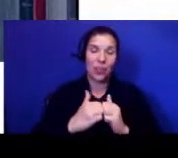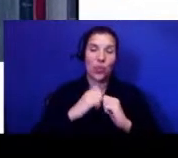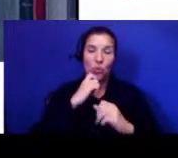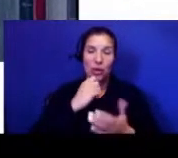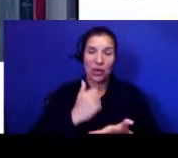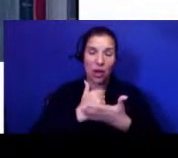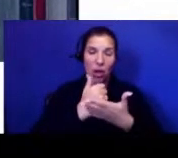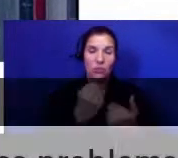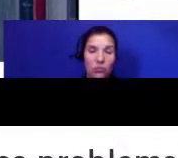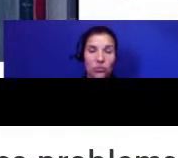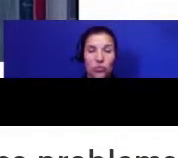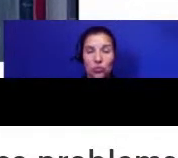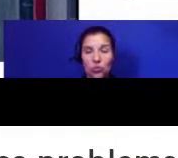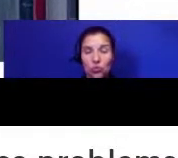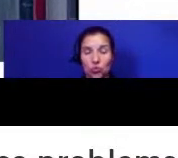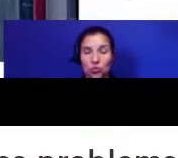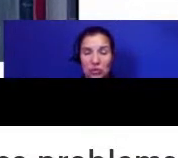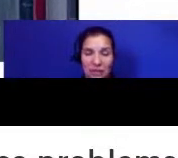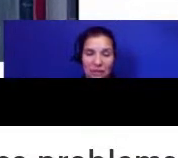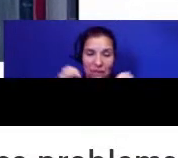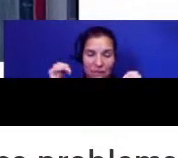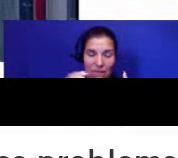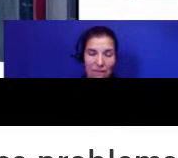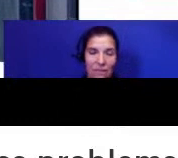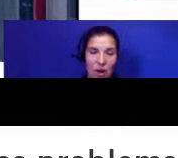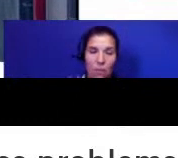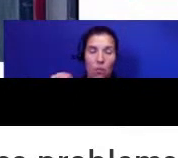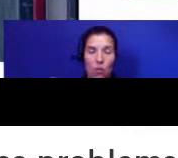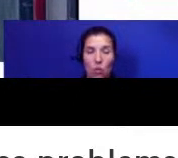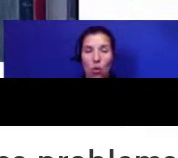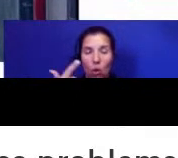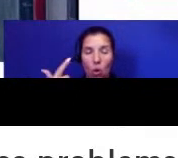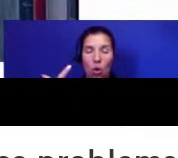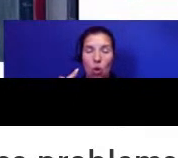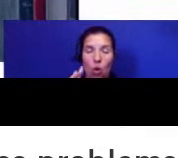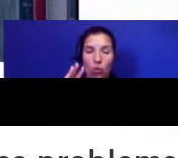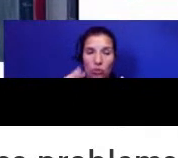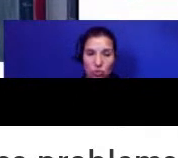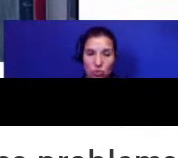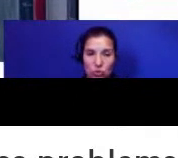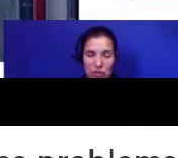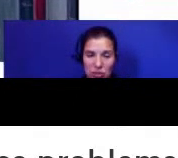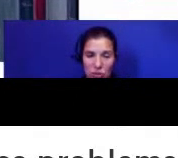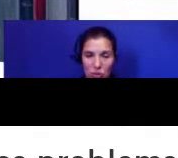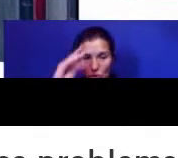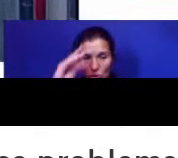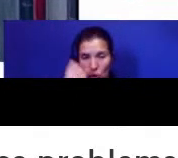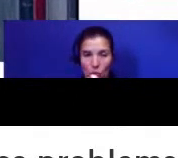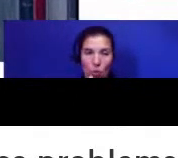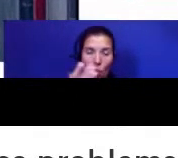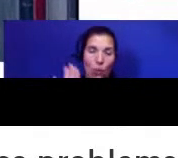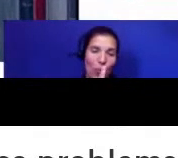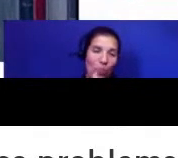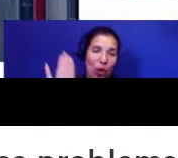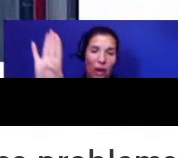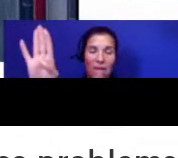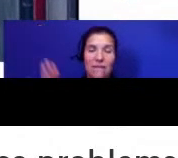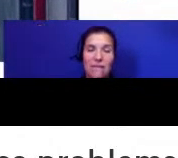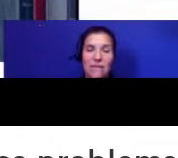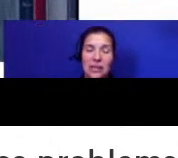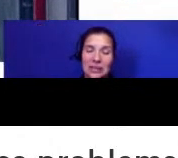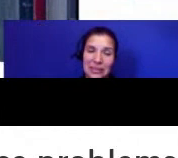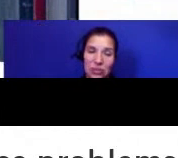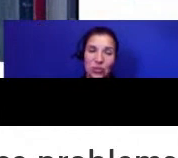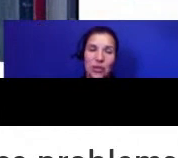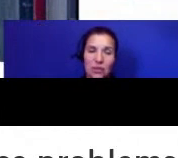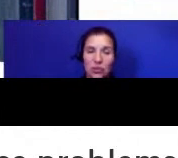supportive school environments where all children can learn, grow, flourish, and thrive. So let's continue this conversation